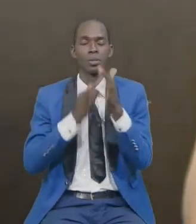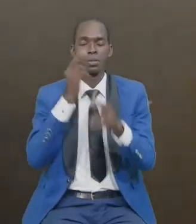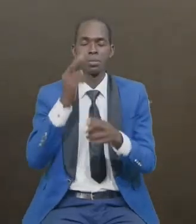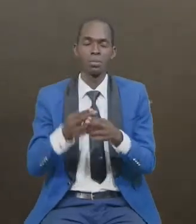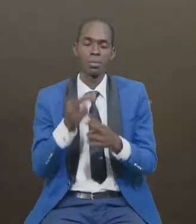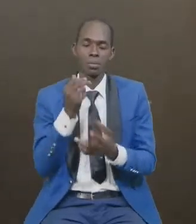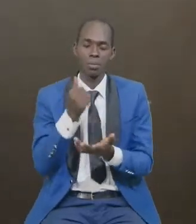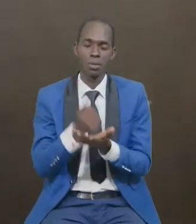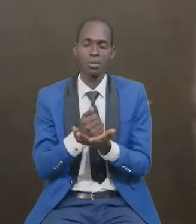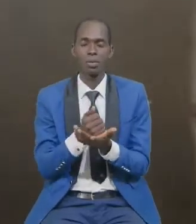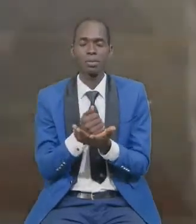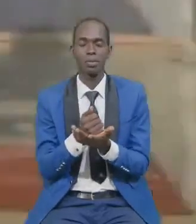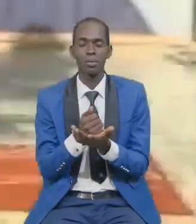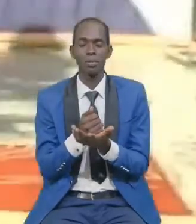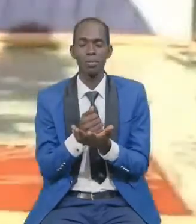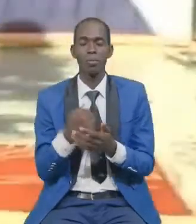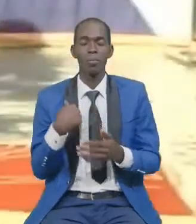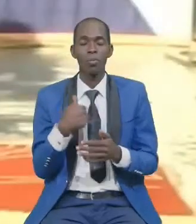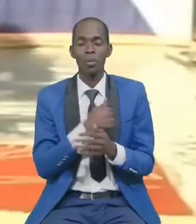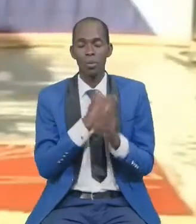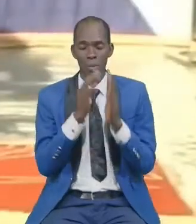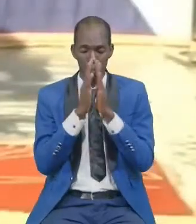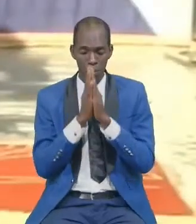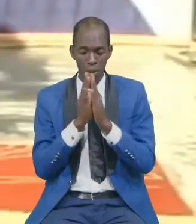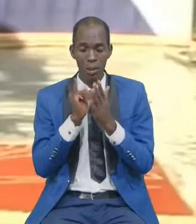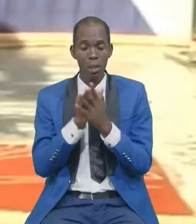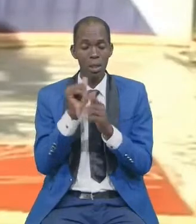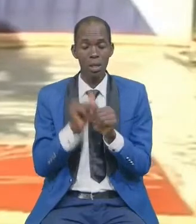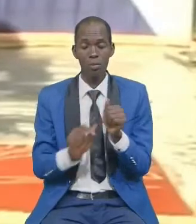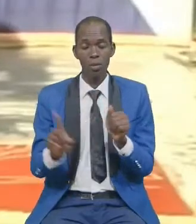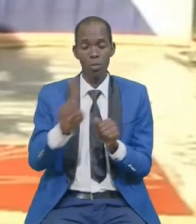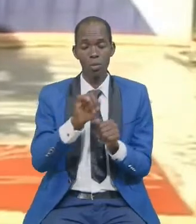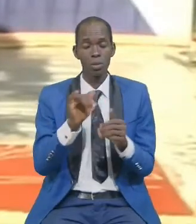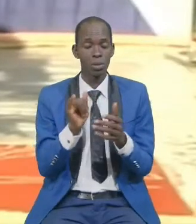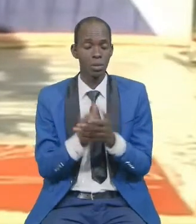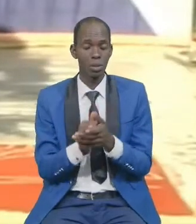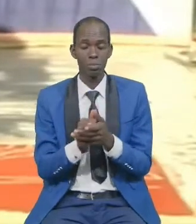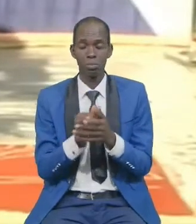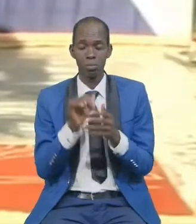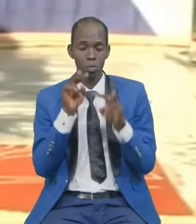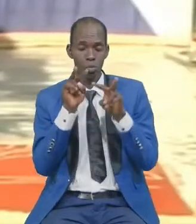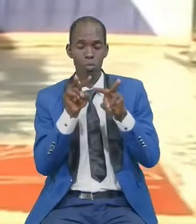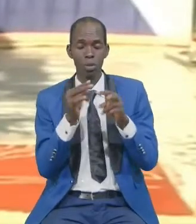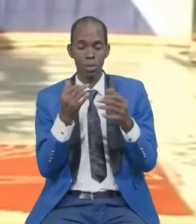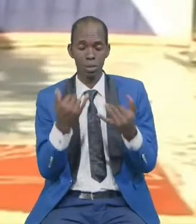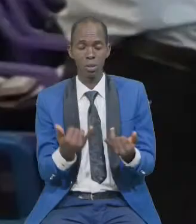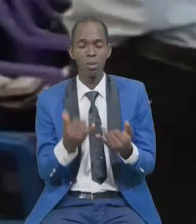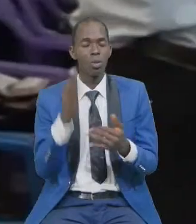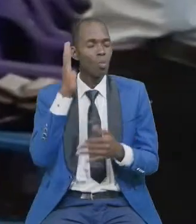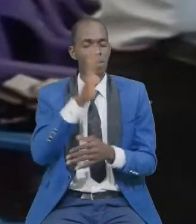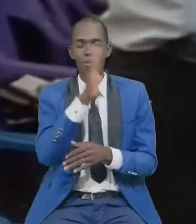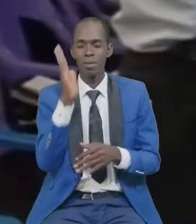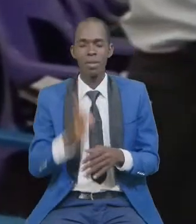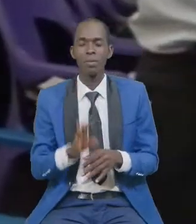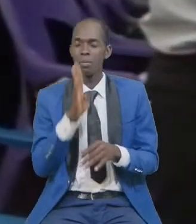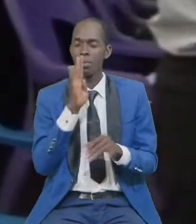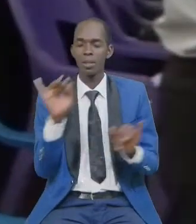name. And we pray that everyone that hears now will never be the same